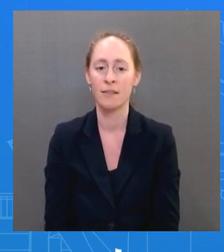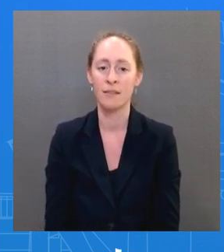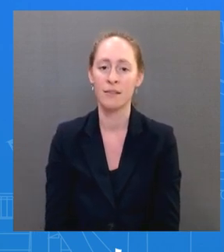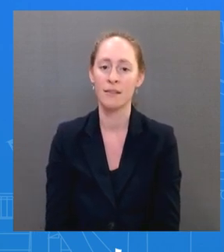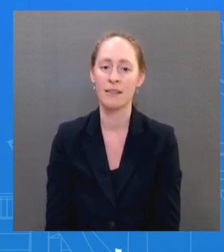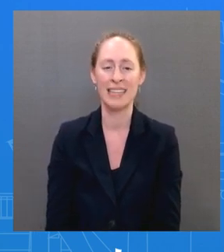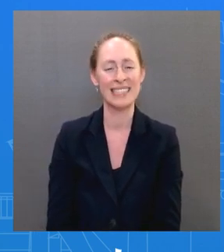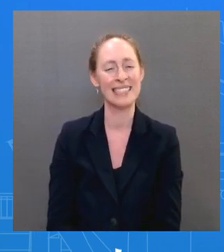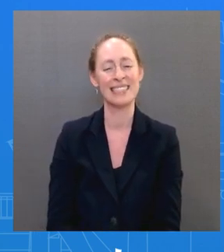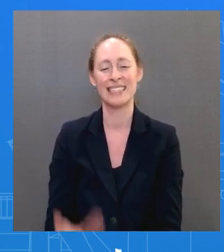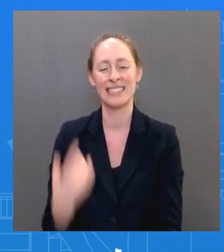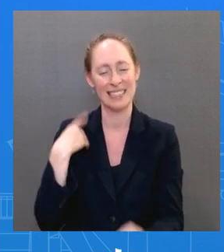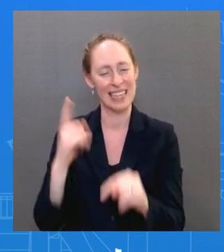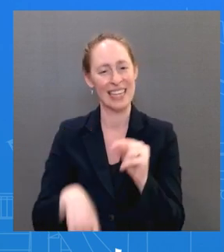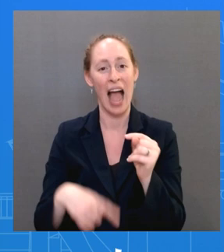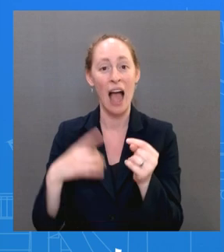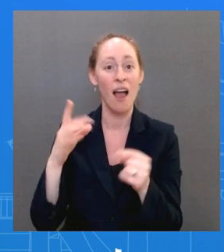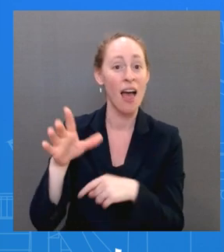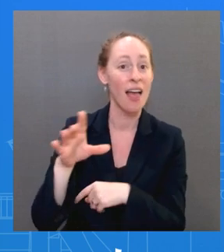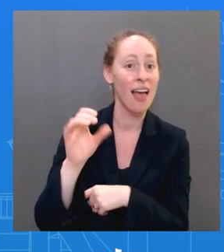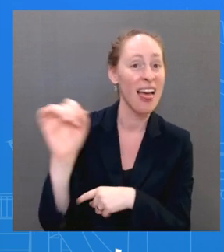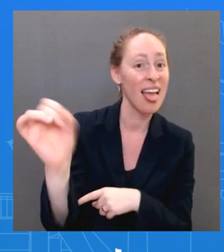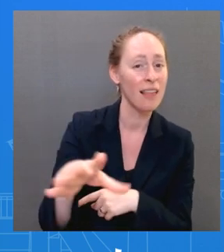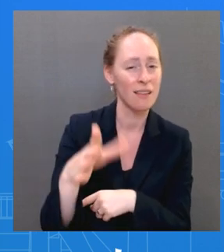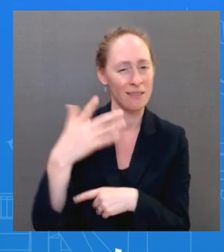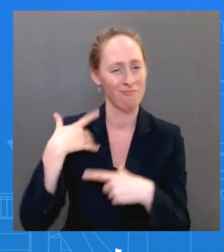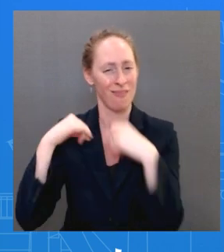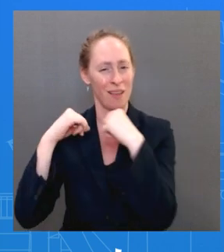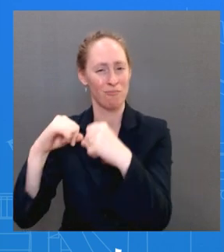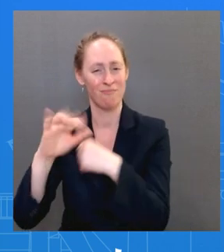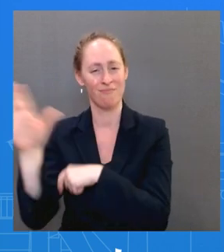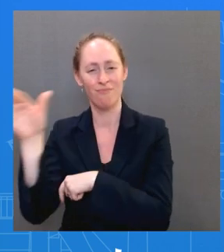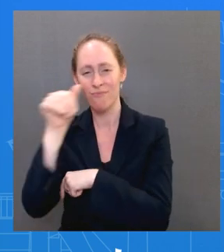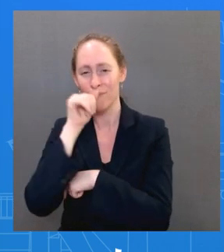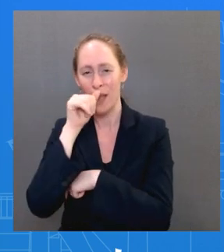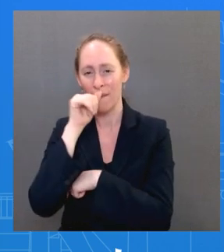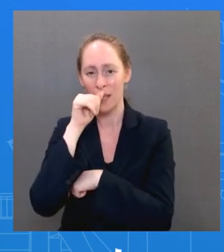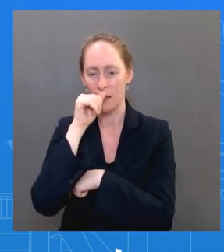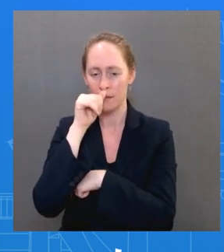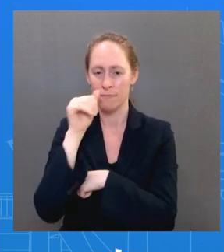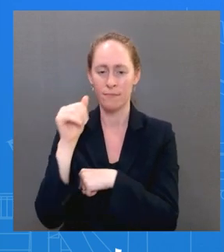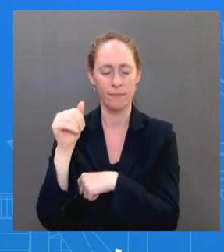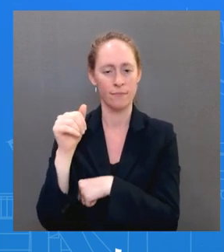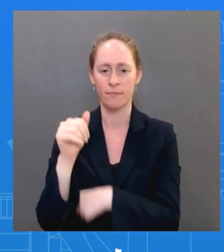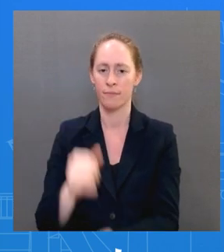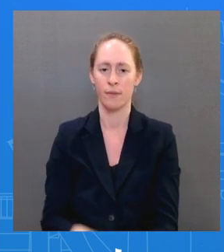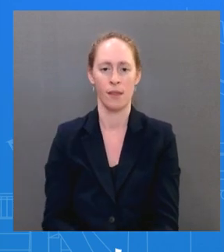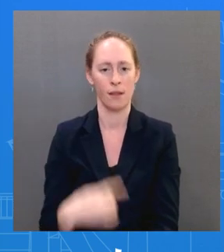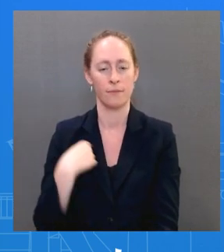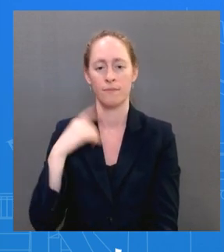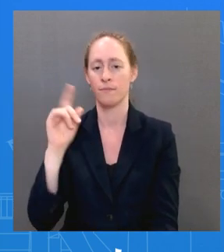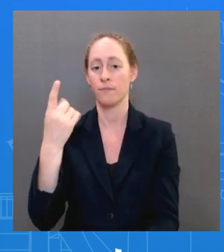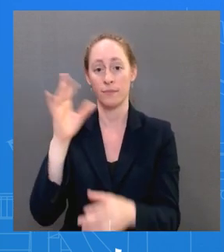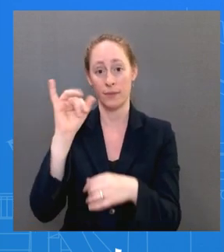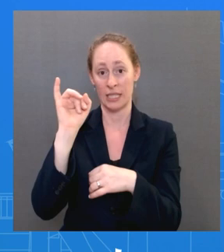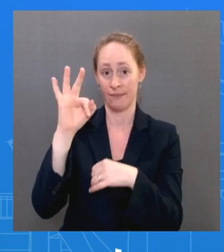our protocol is to only share if someone has had close contact to the